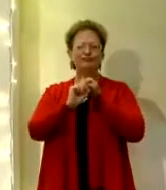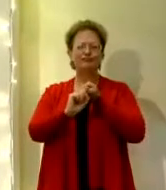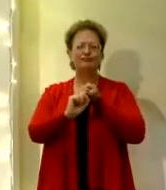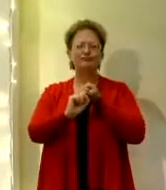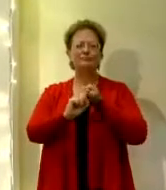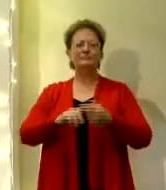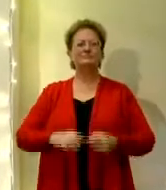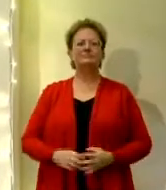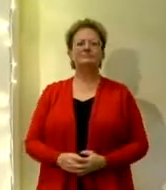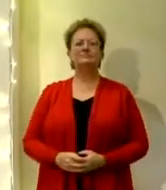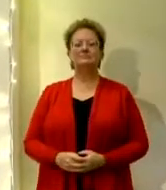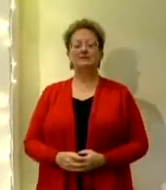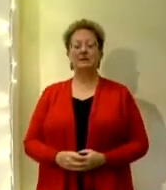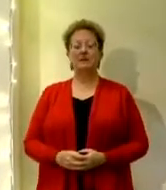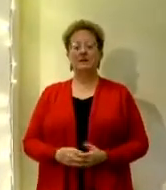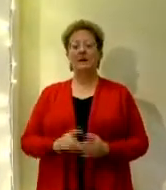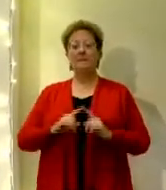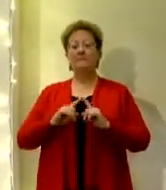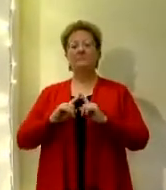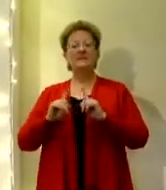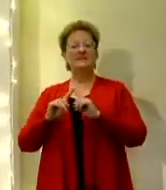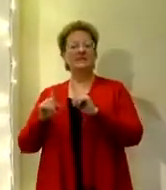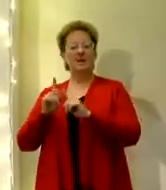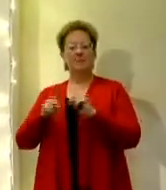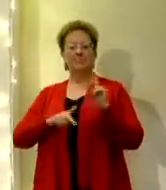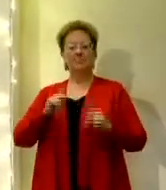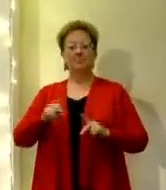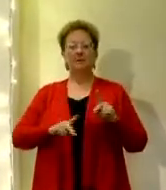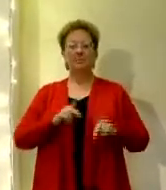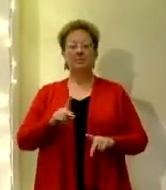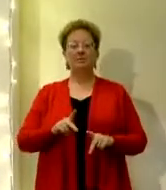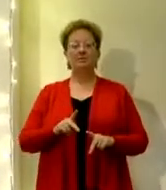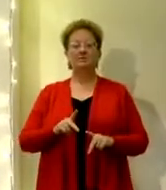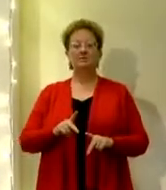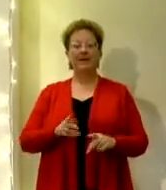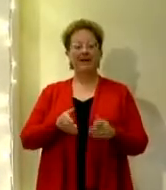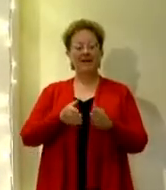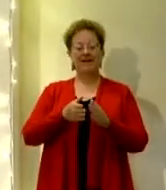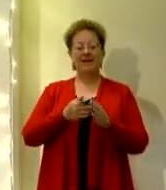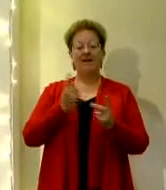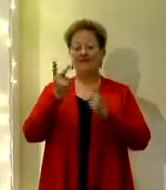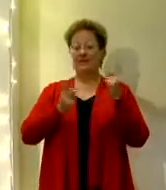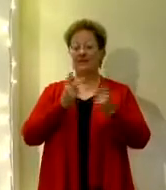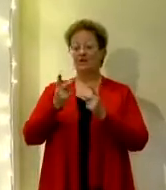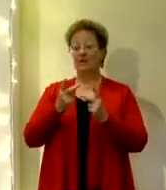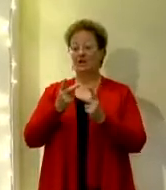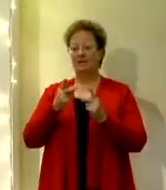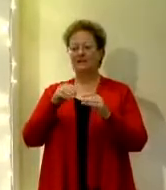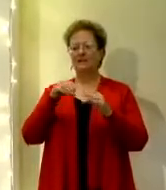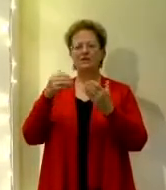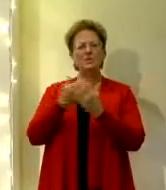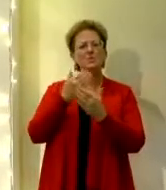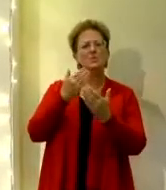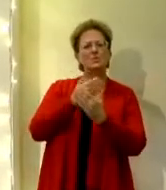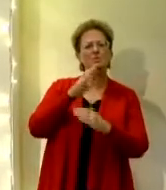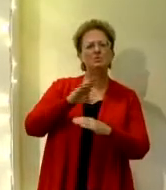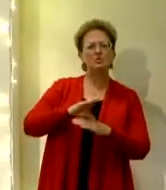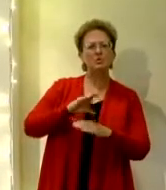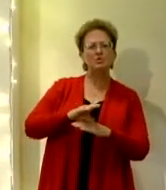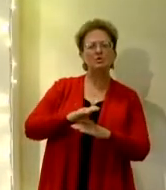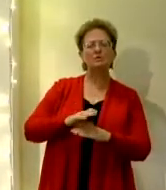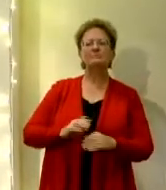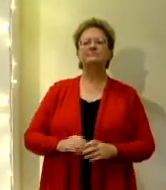Shirley Jones was one of many people that I was tasked to visit my first week in a new parish. I was the senior pastor,